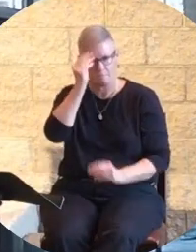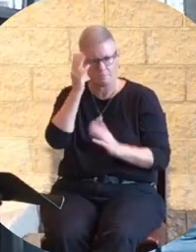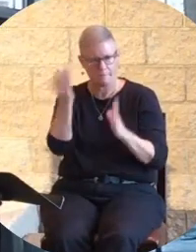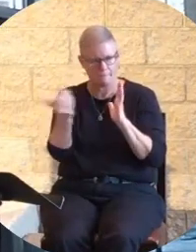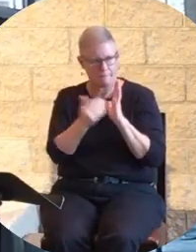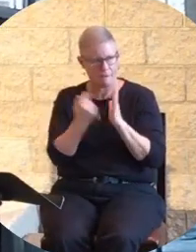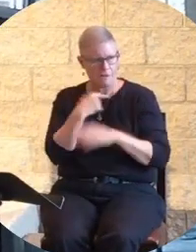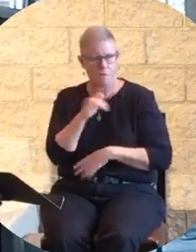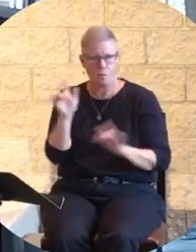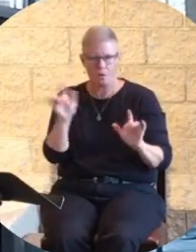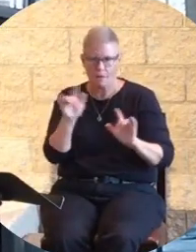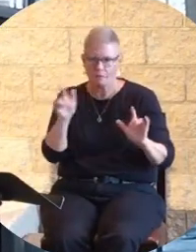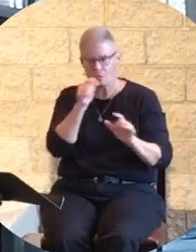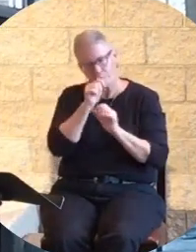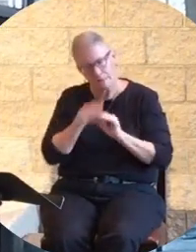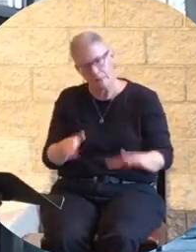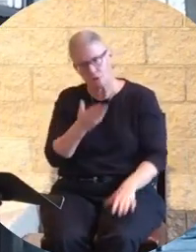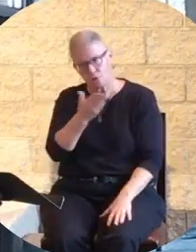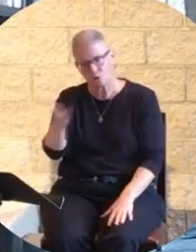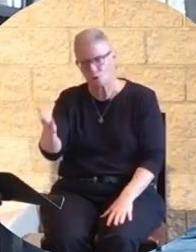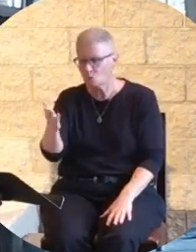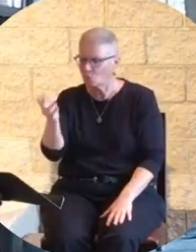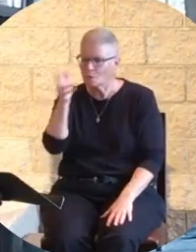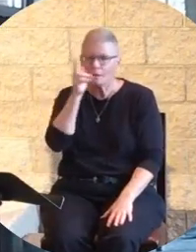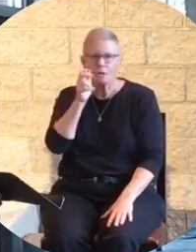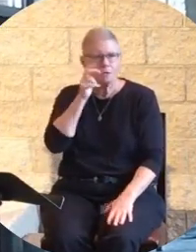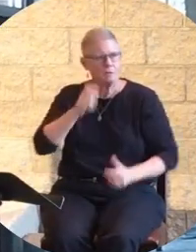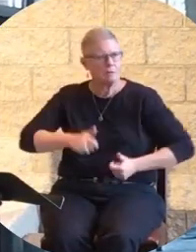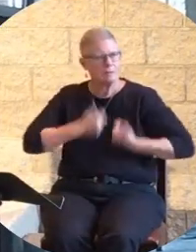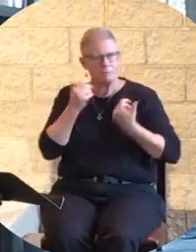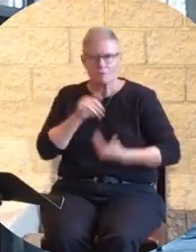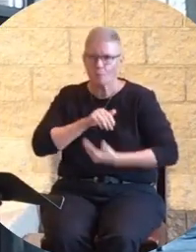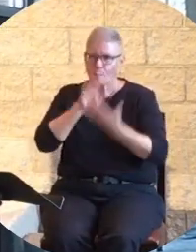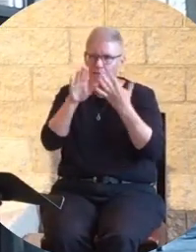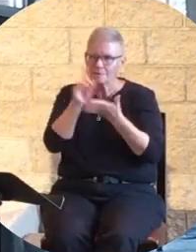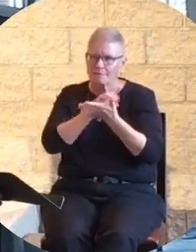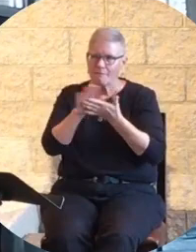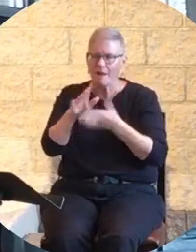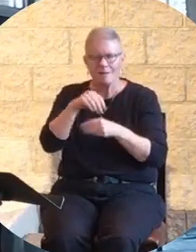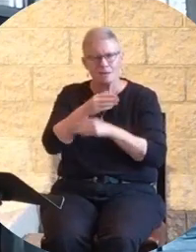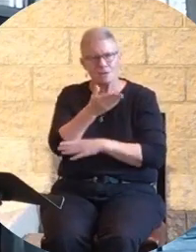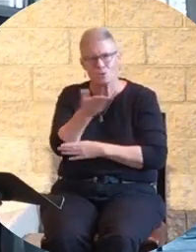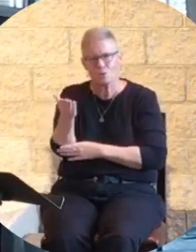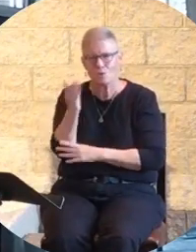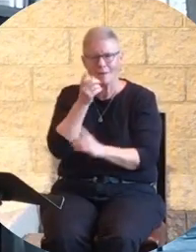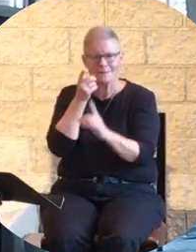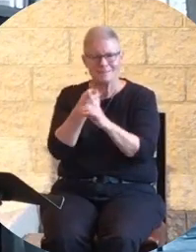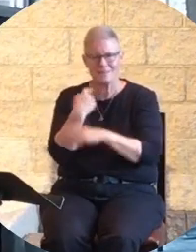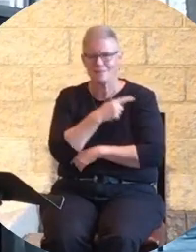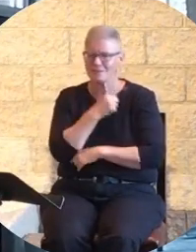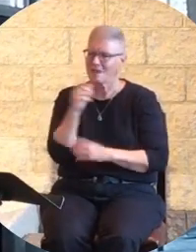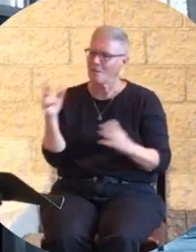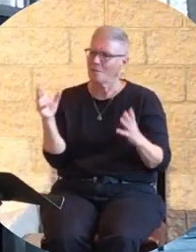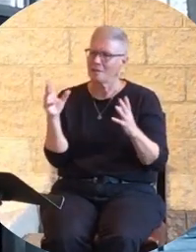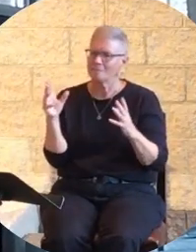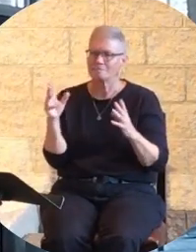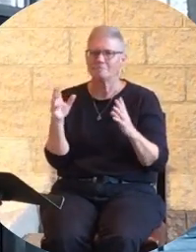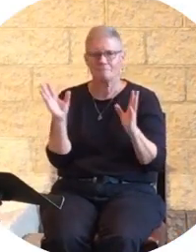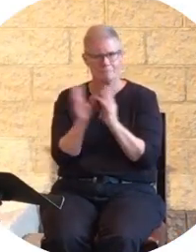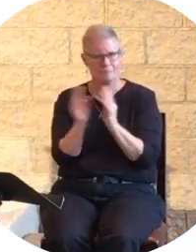you, we behold that living presence of the divine within you. Until we meet again, be safe. Love and blessings.